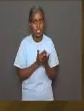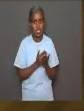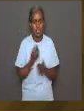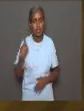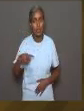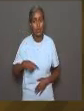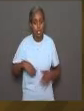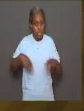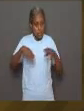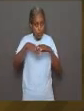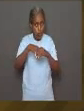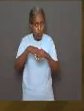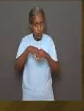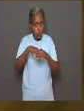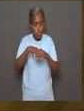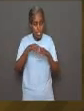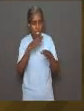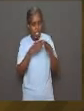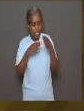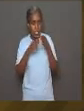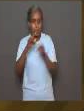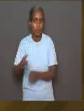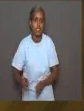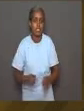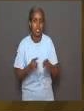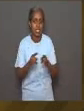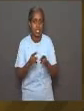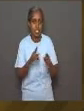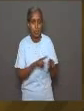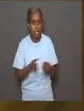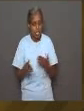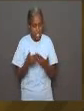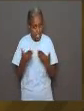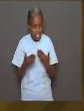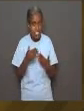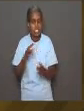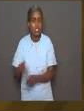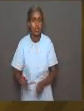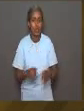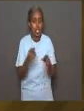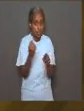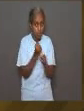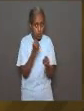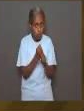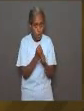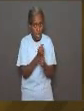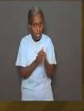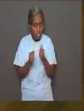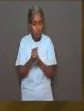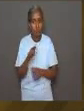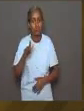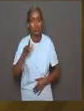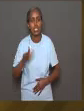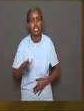we introduced a step system as an easy way to work through